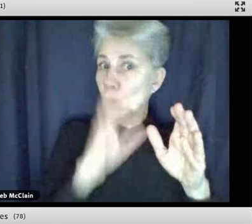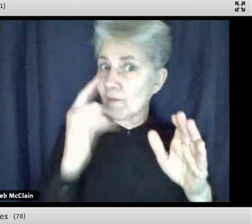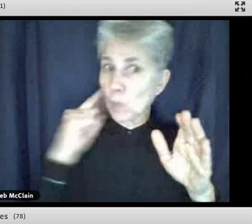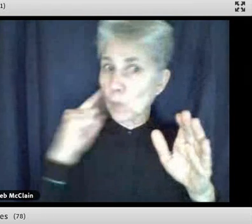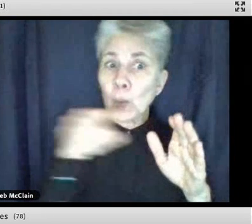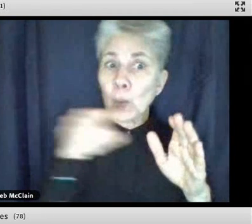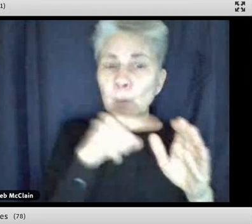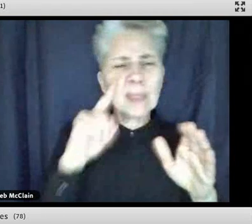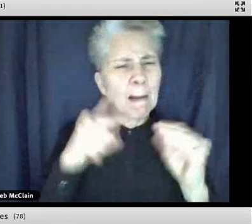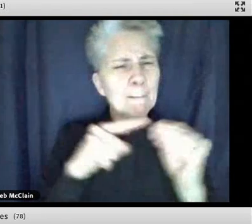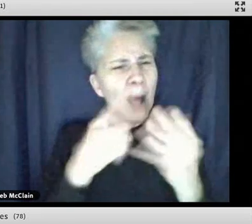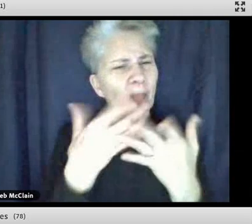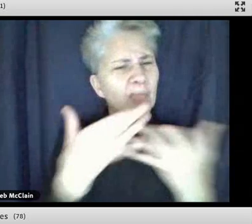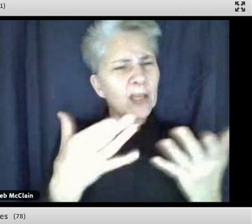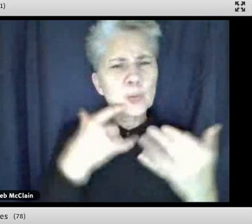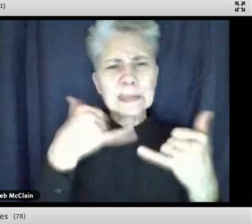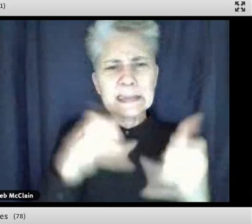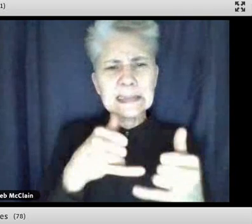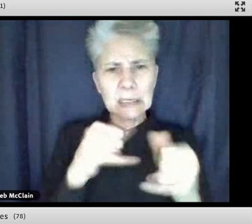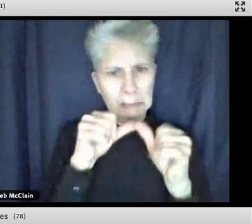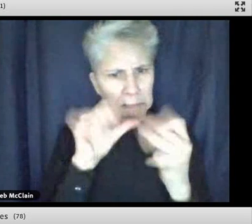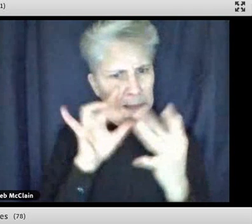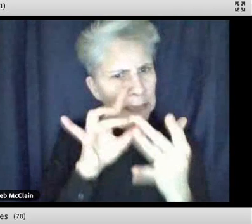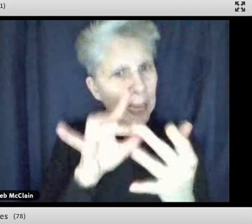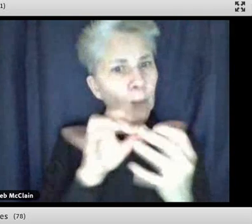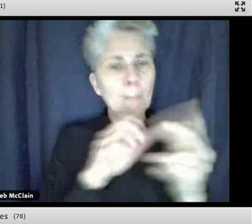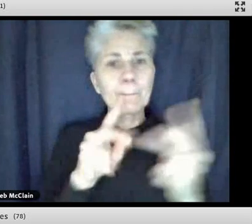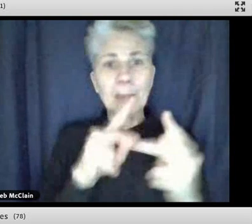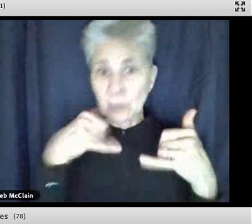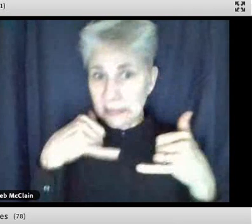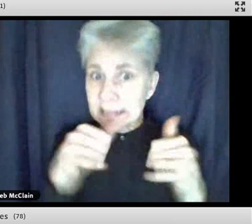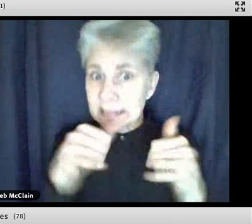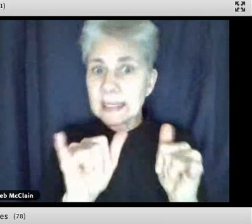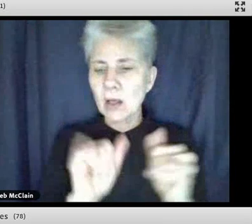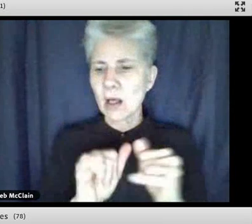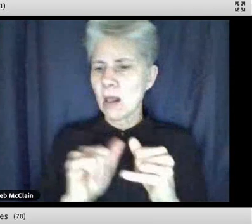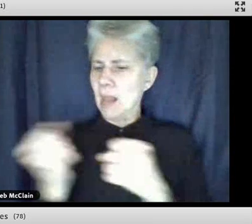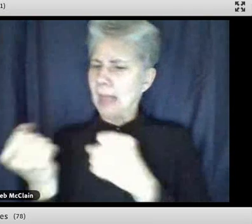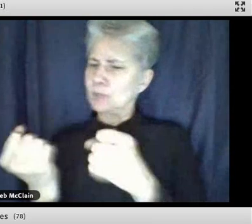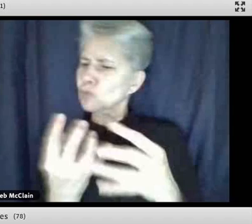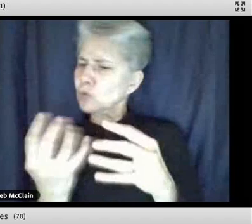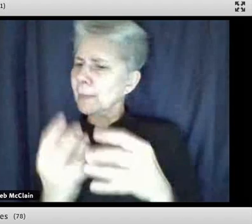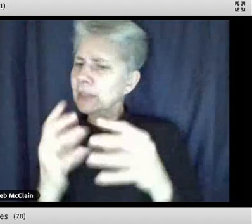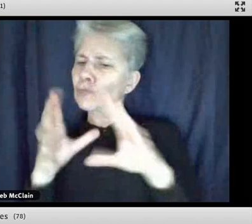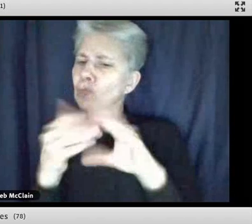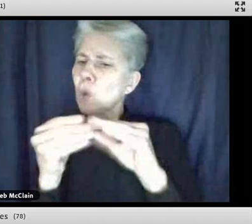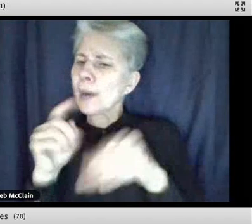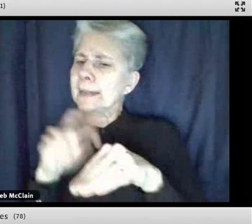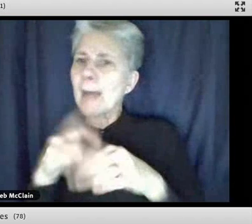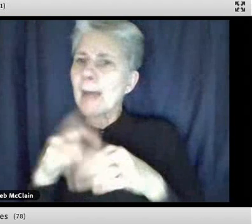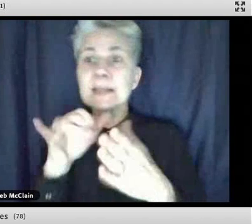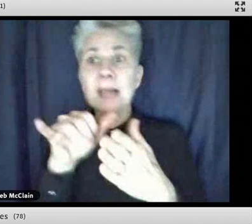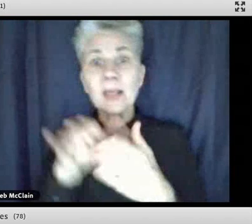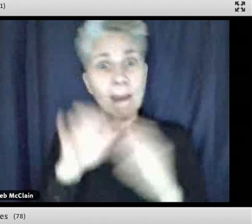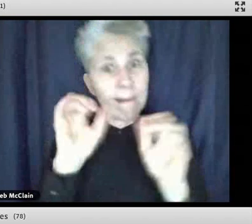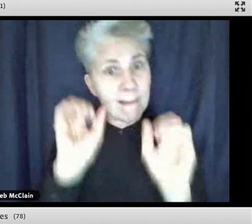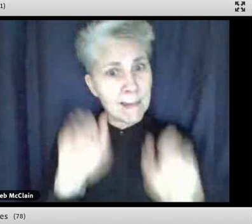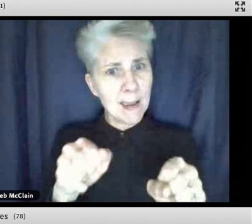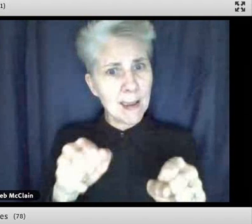about things where you can still keep connected with people, like streaming story time, different things like that. So what I'm going to do is